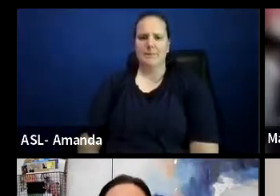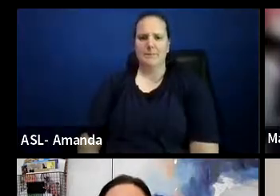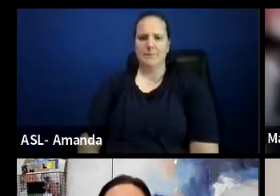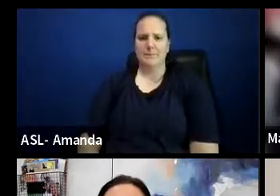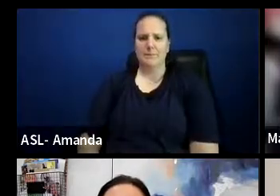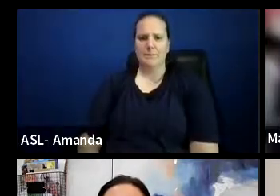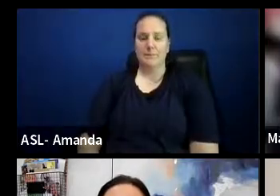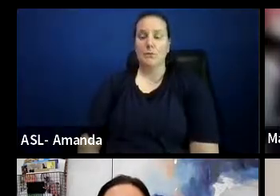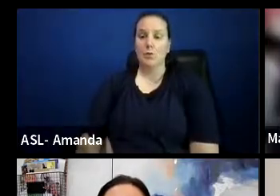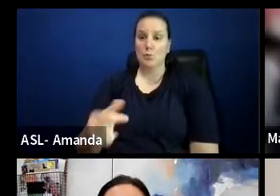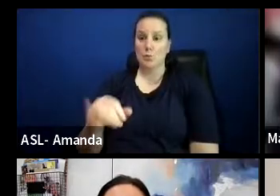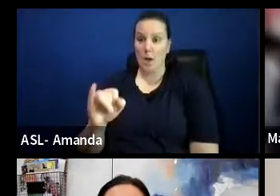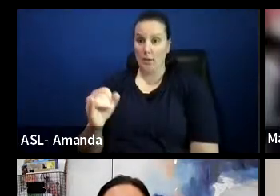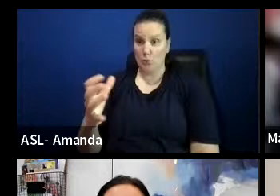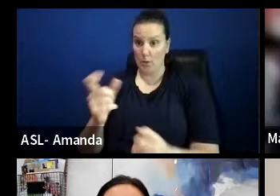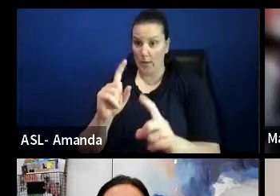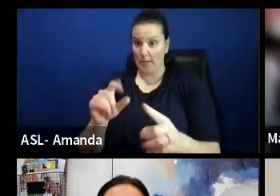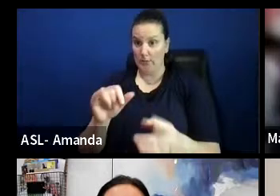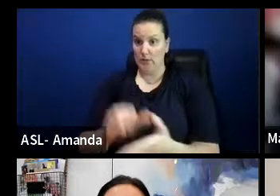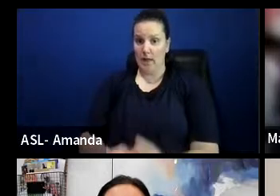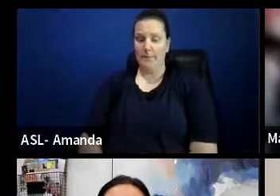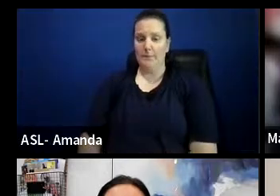one?